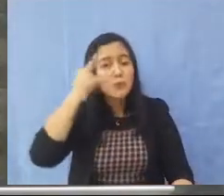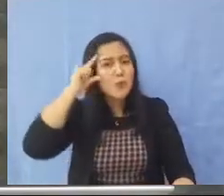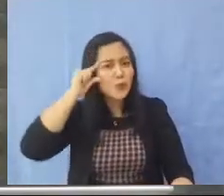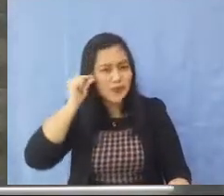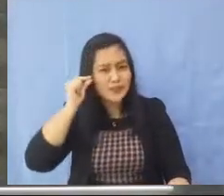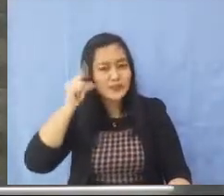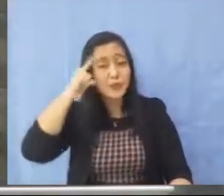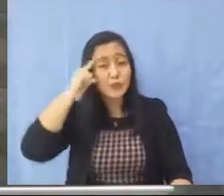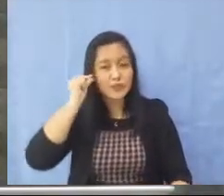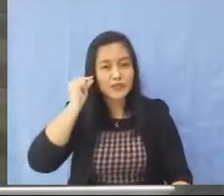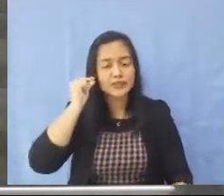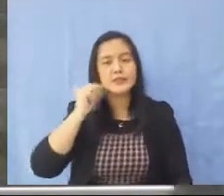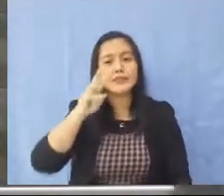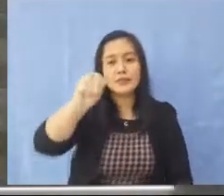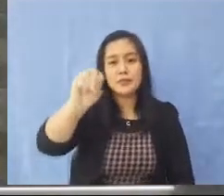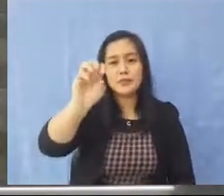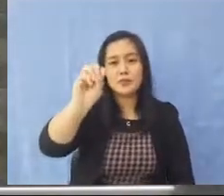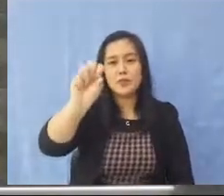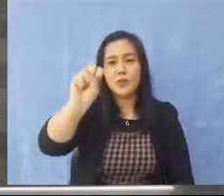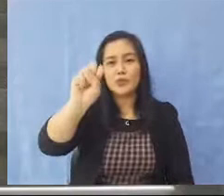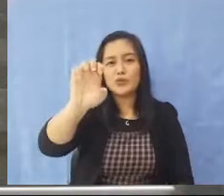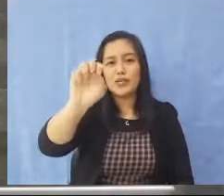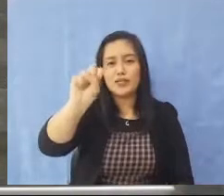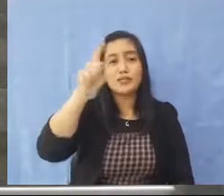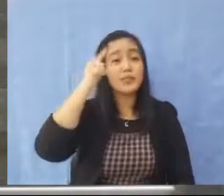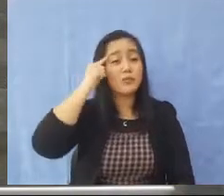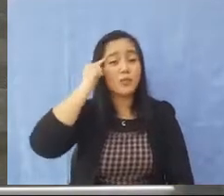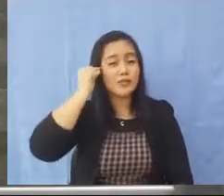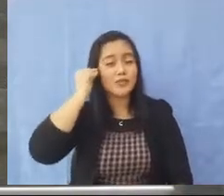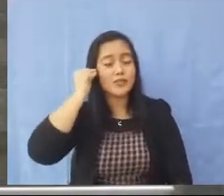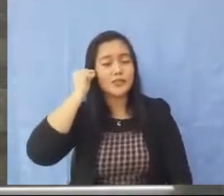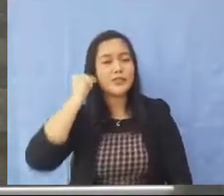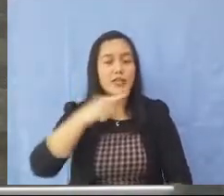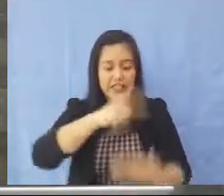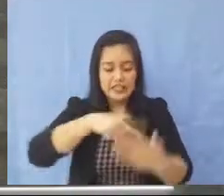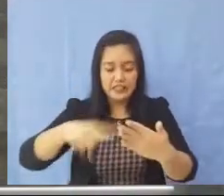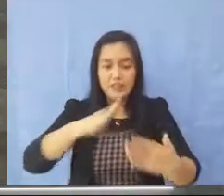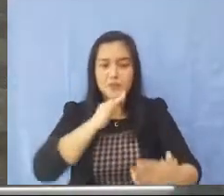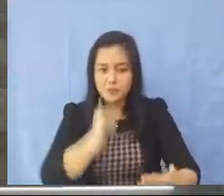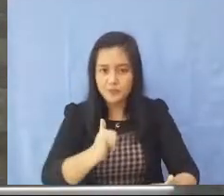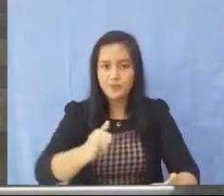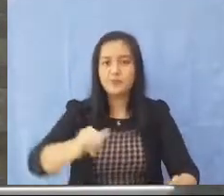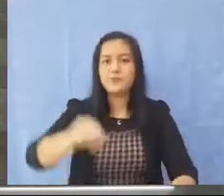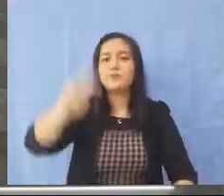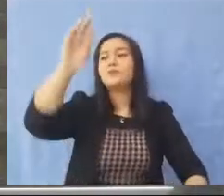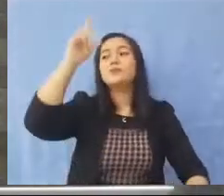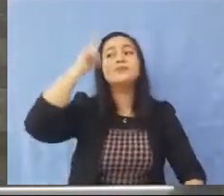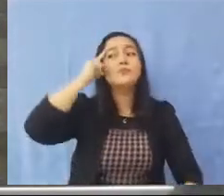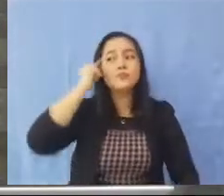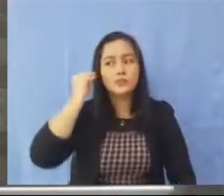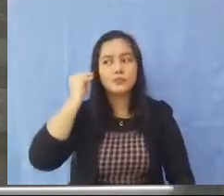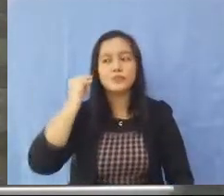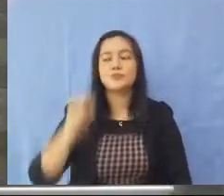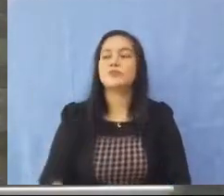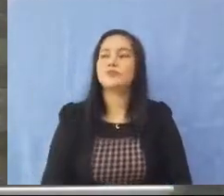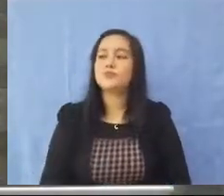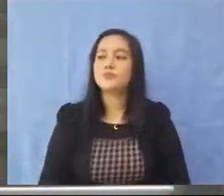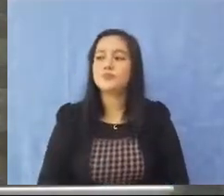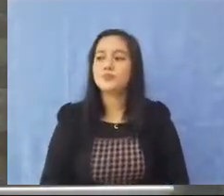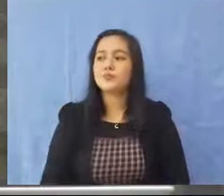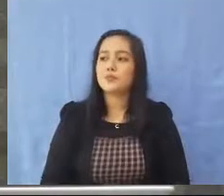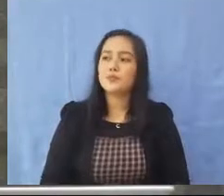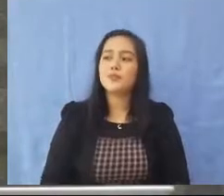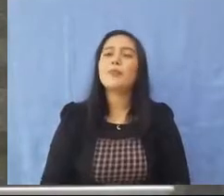of Genesis, lalo na yung foundational chapters, ay wala pa po si Moses. But in the New